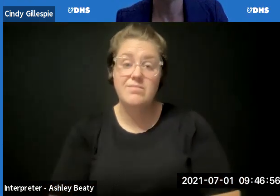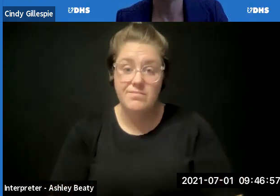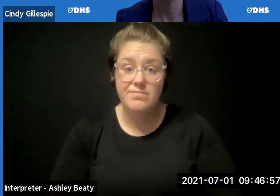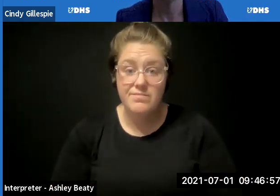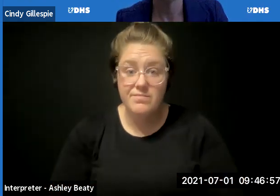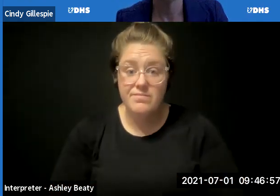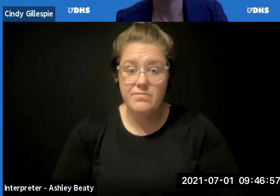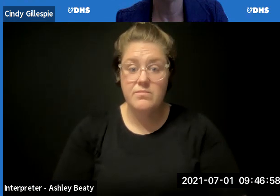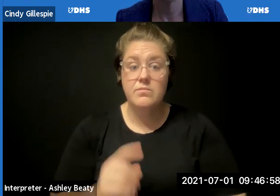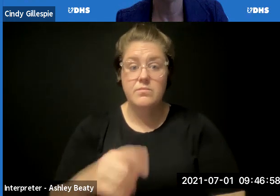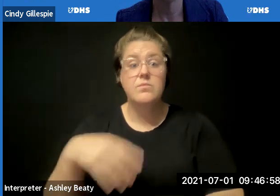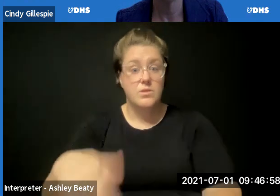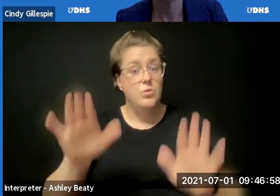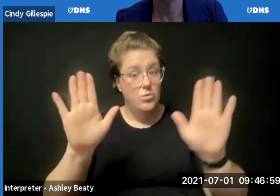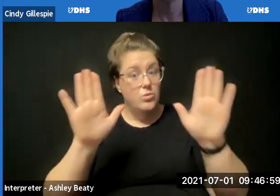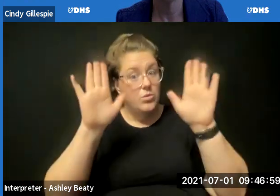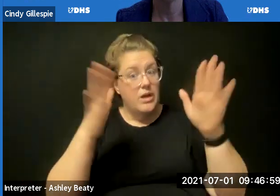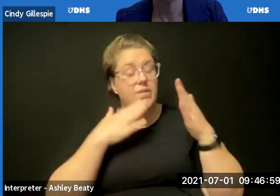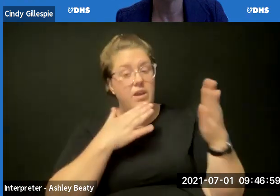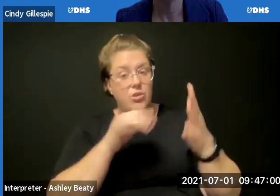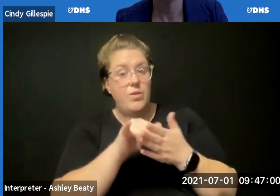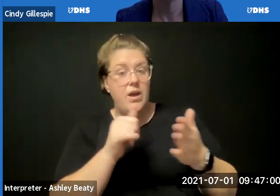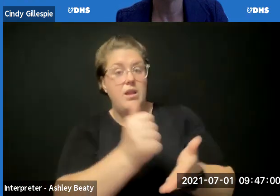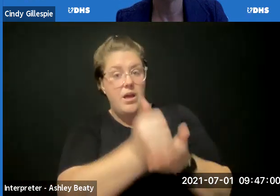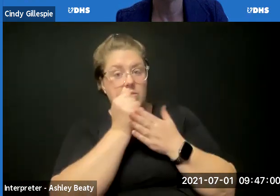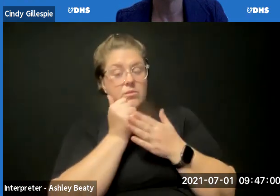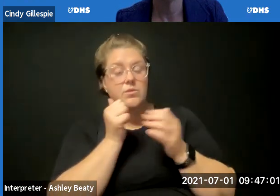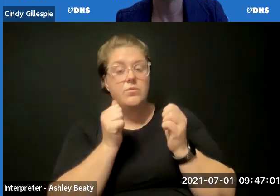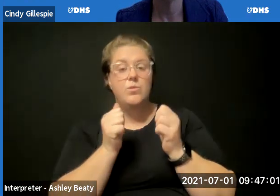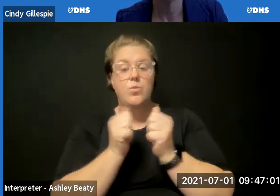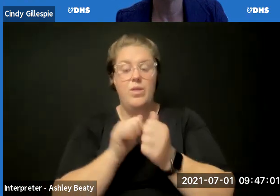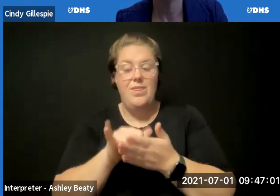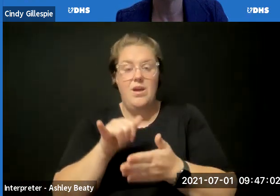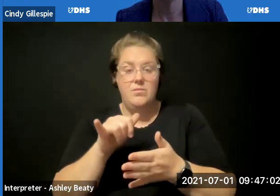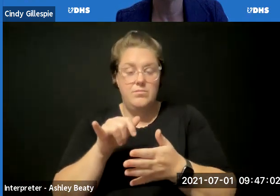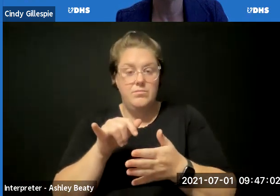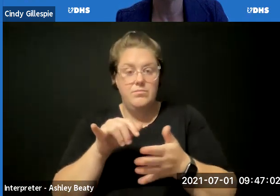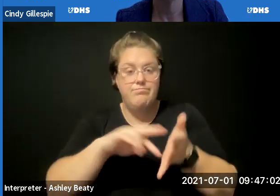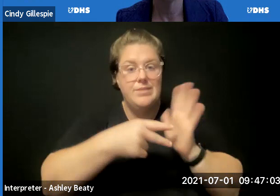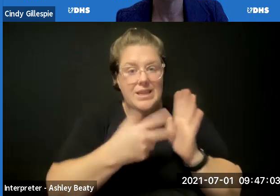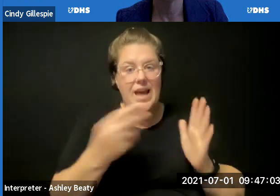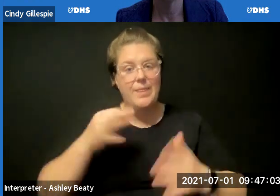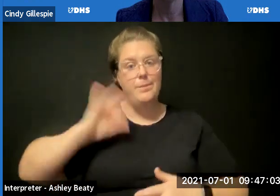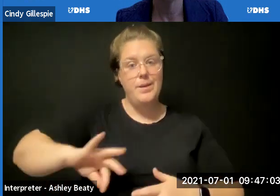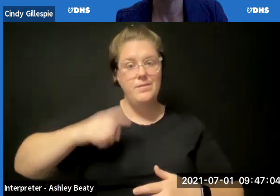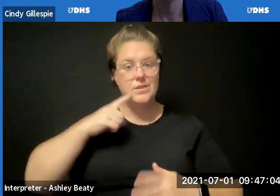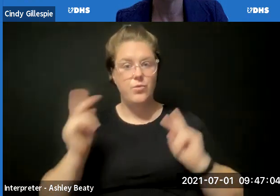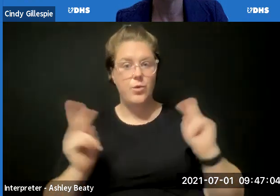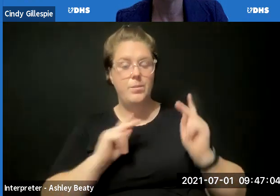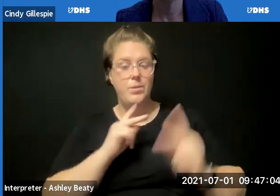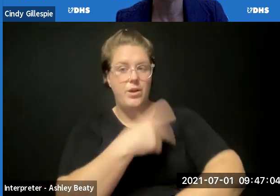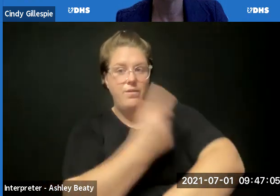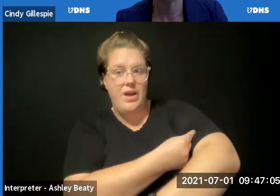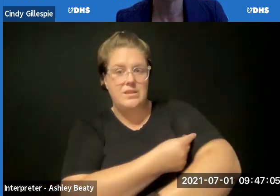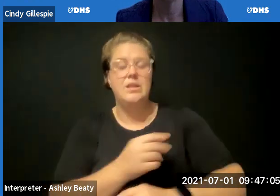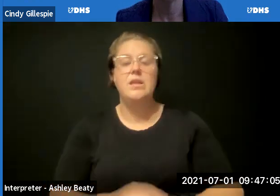Great. That's really helpful as we think about kind of what that means and certainly the benefits for folks of being vaccinated and certainly the